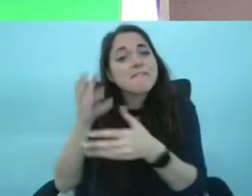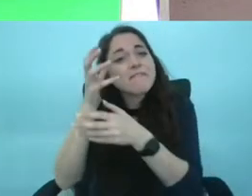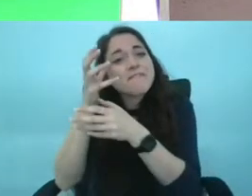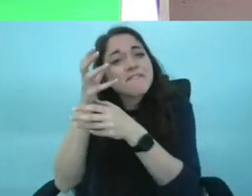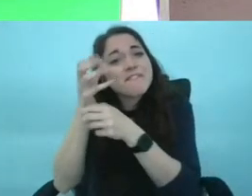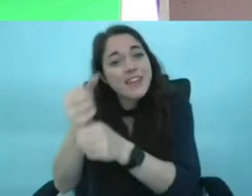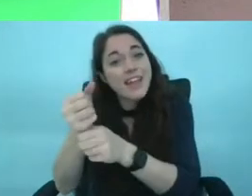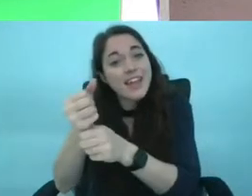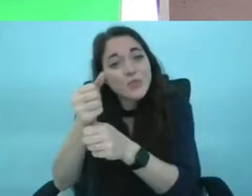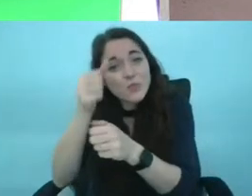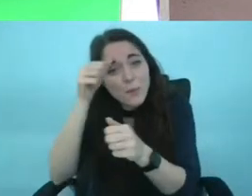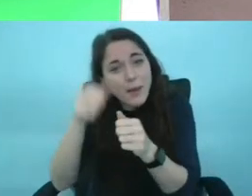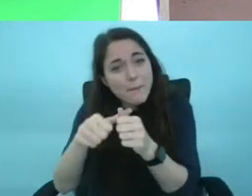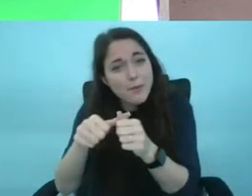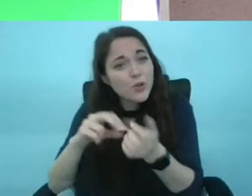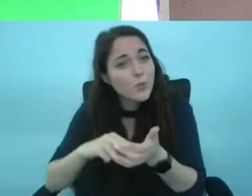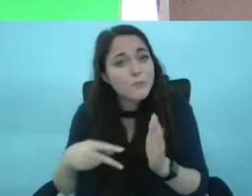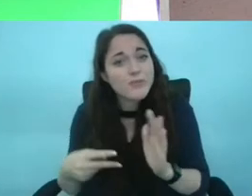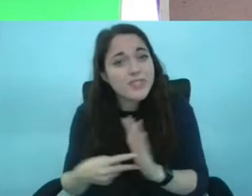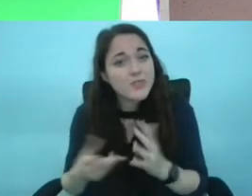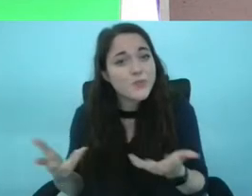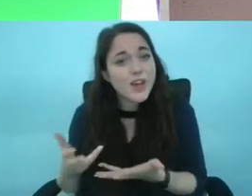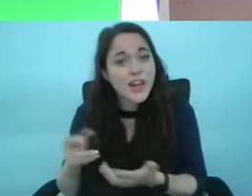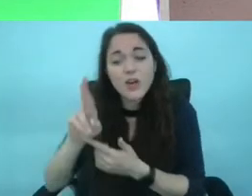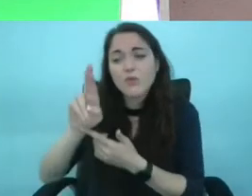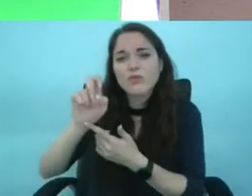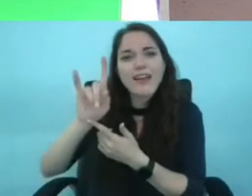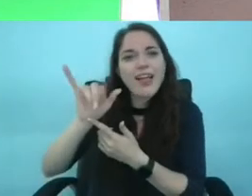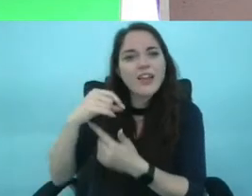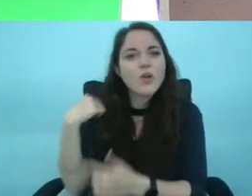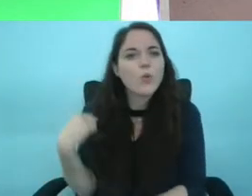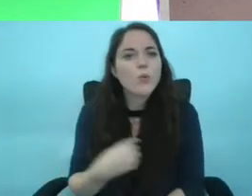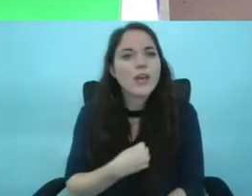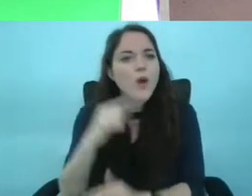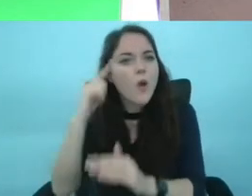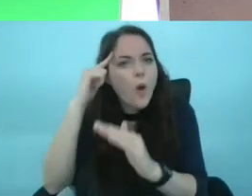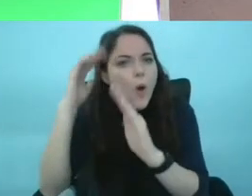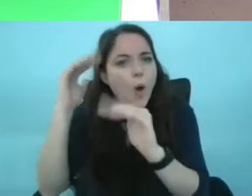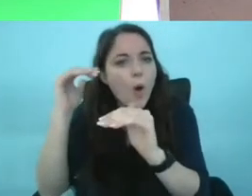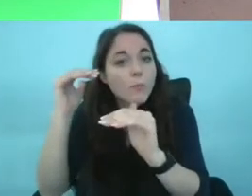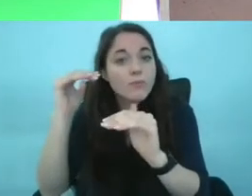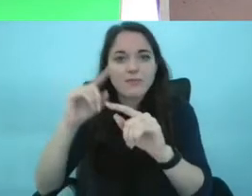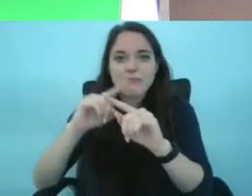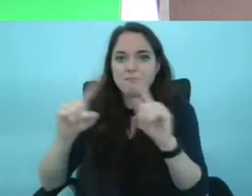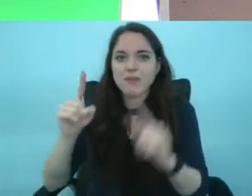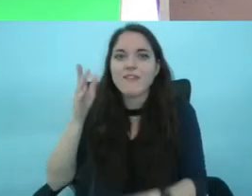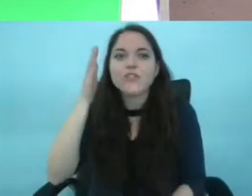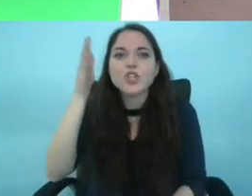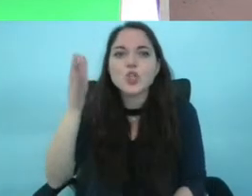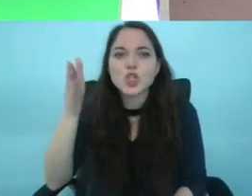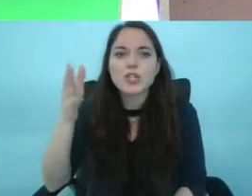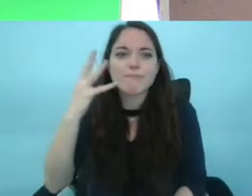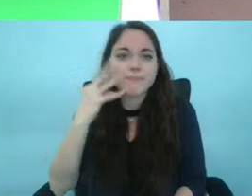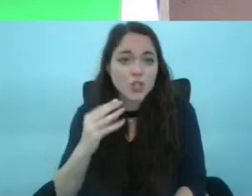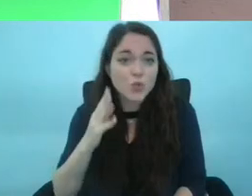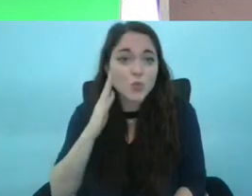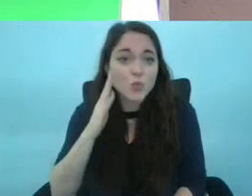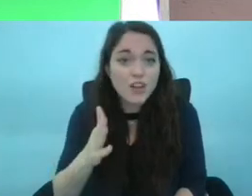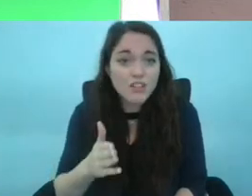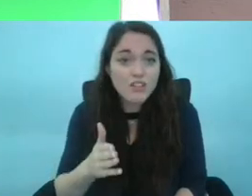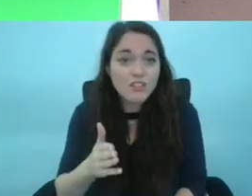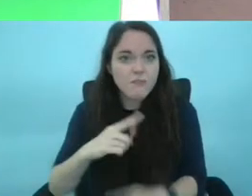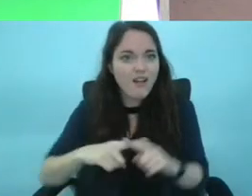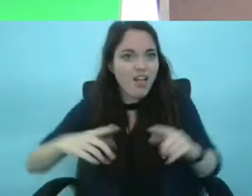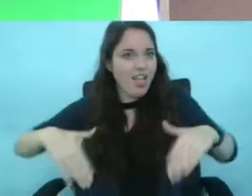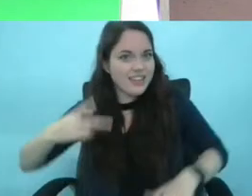hoped for, the proof of what we don't yet see. The elders in the past were approved because